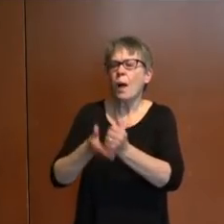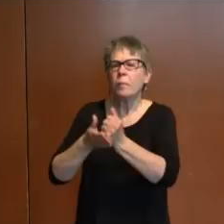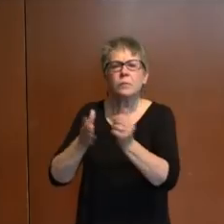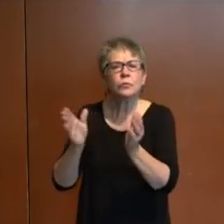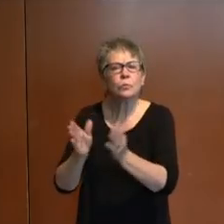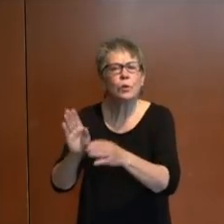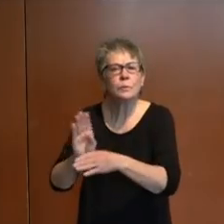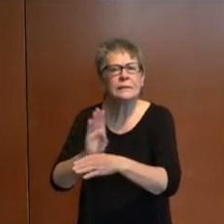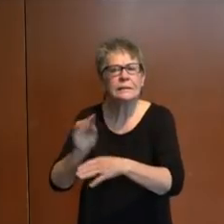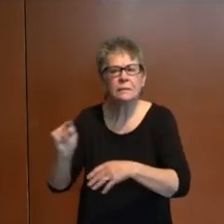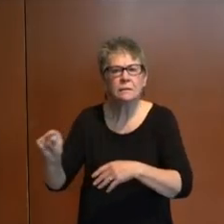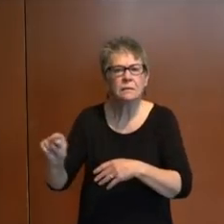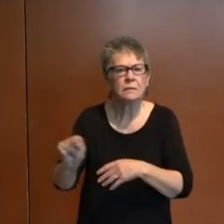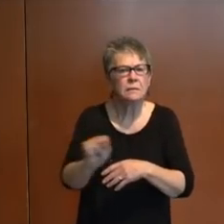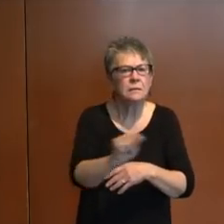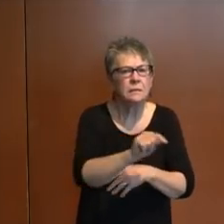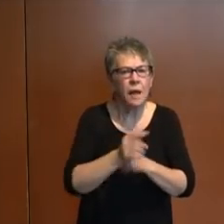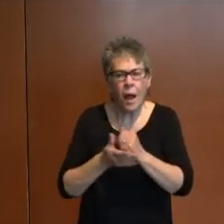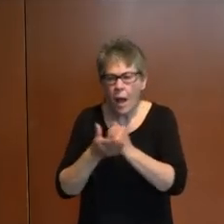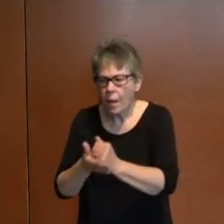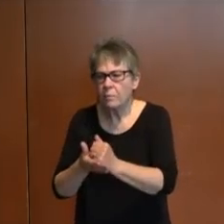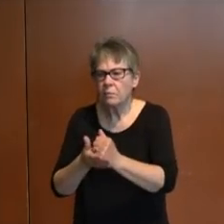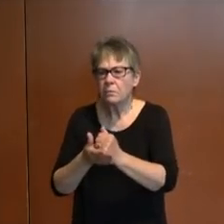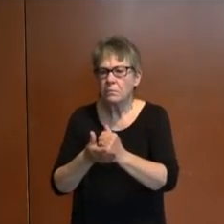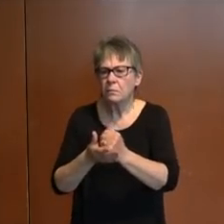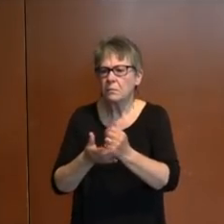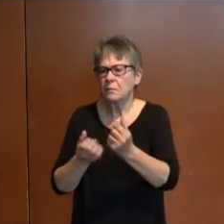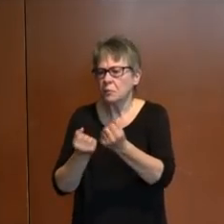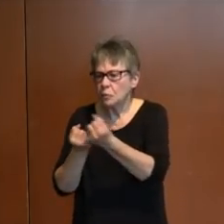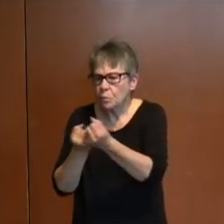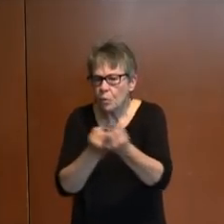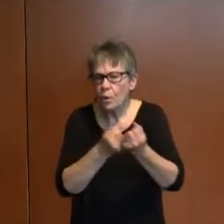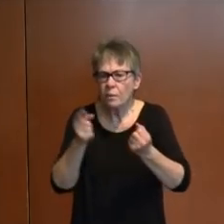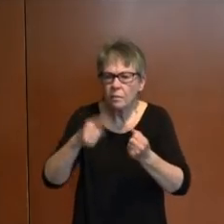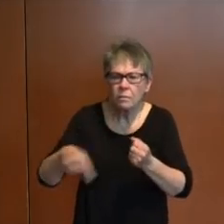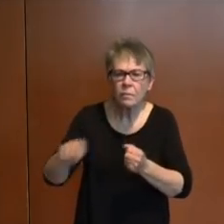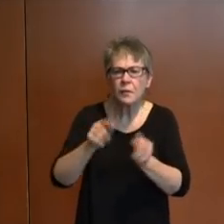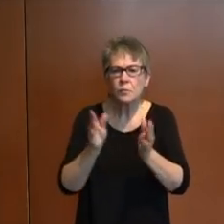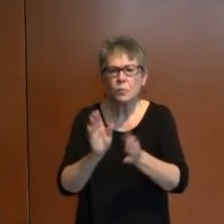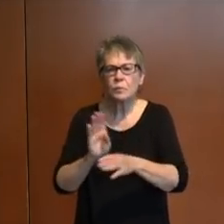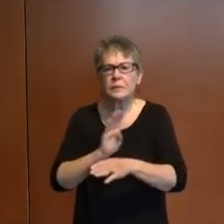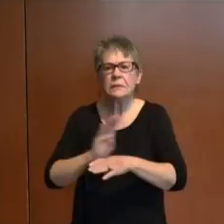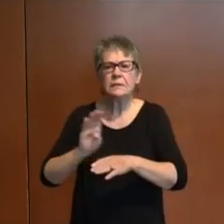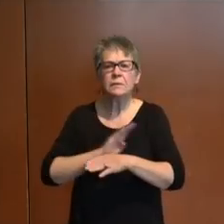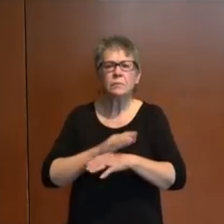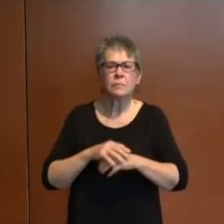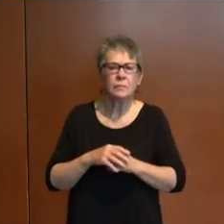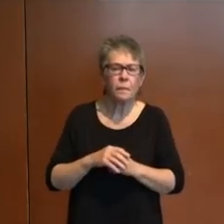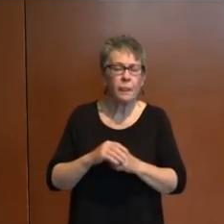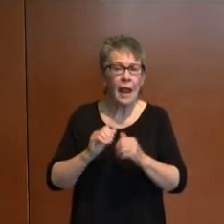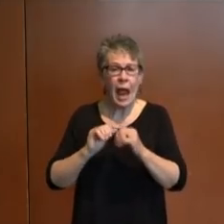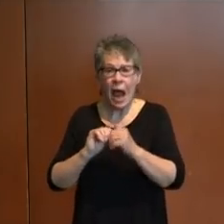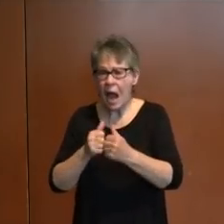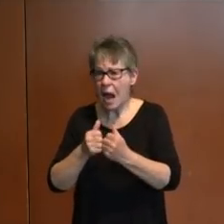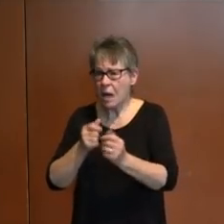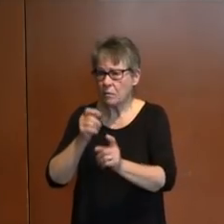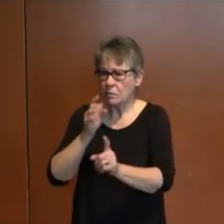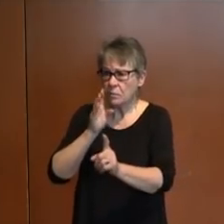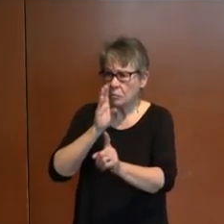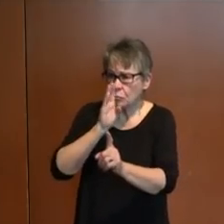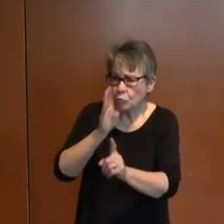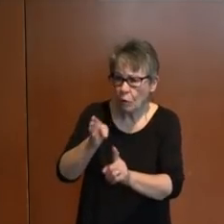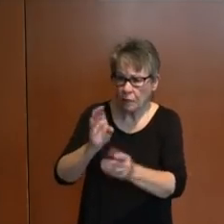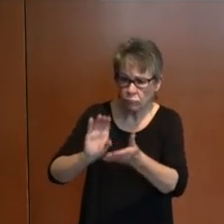emergency. Overall, this program will be able to provide direct financial assistance and support for, we believe,